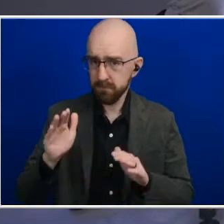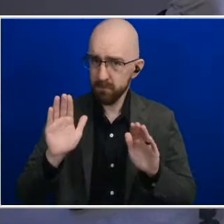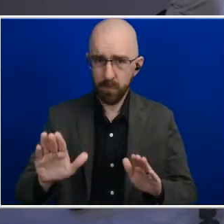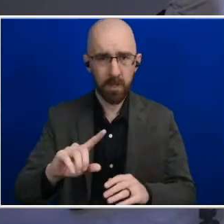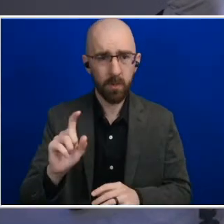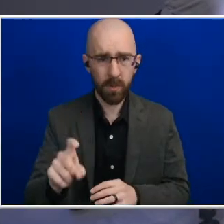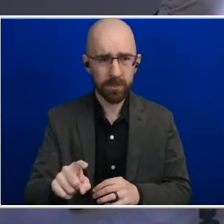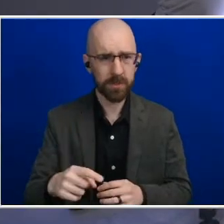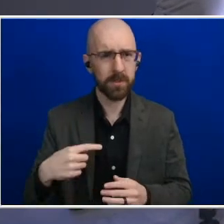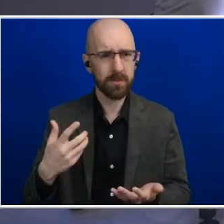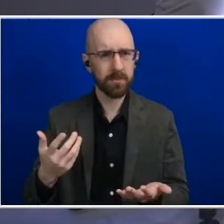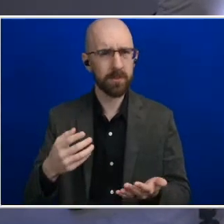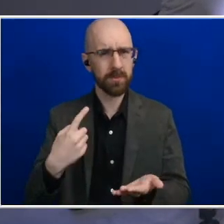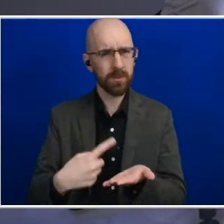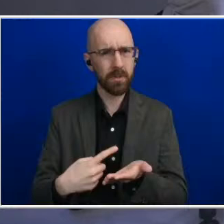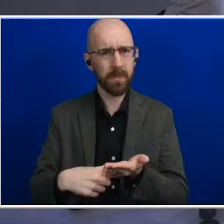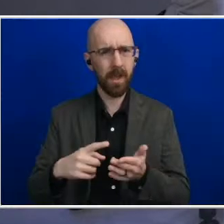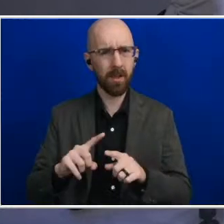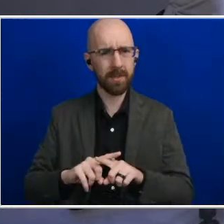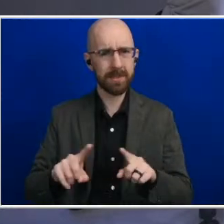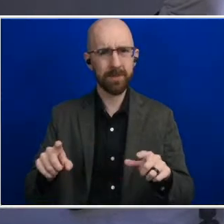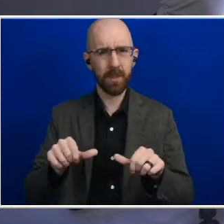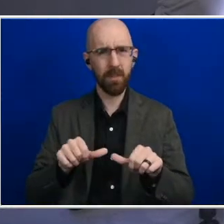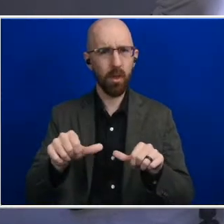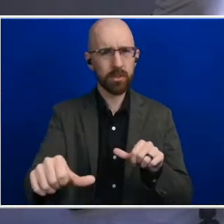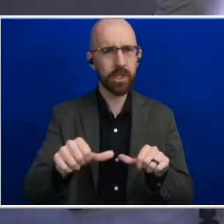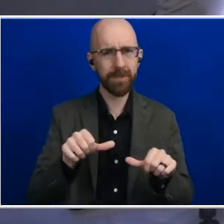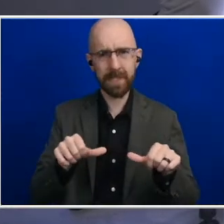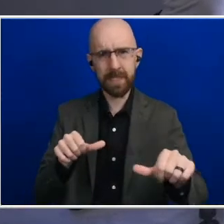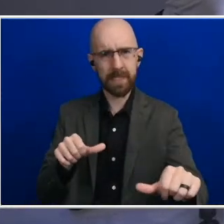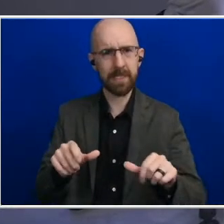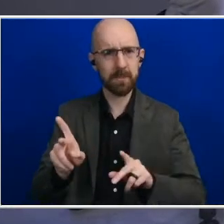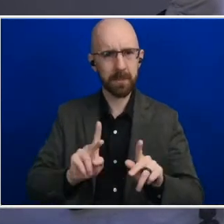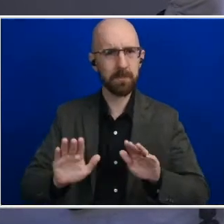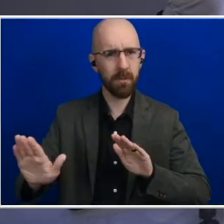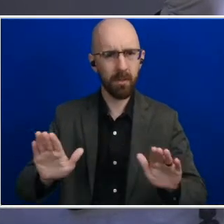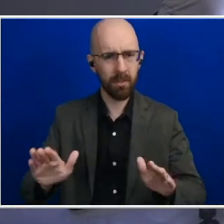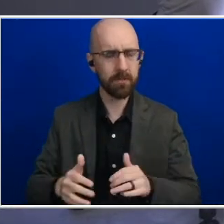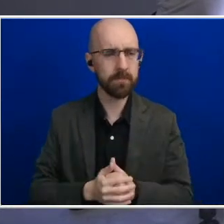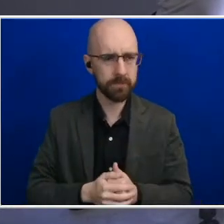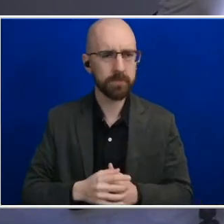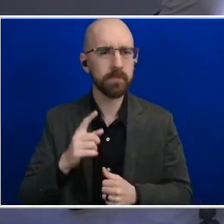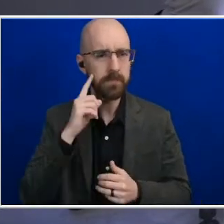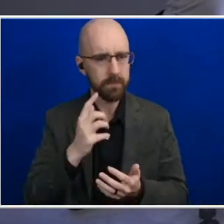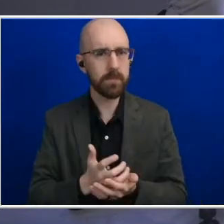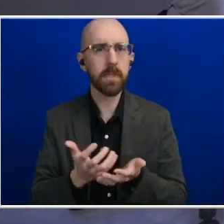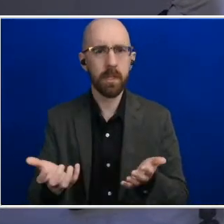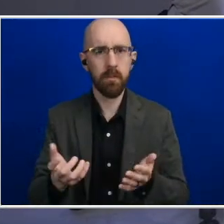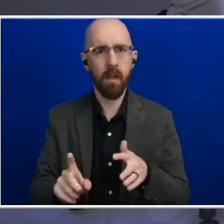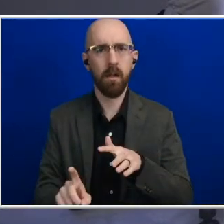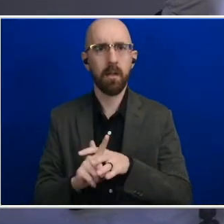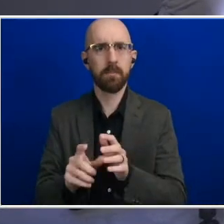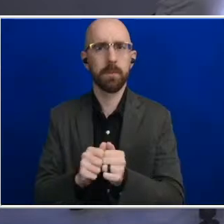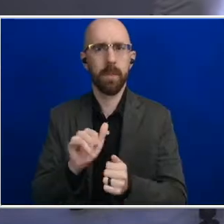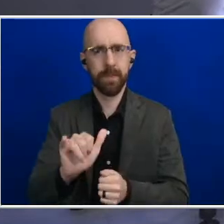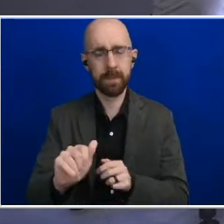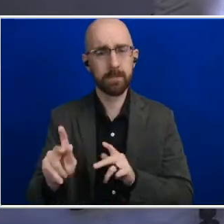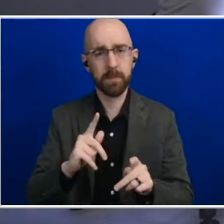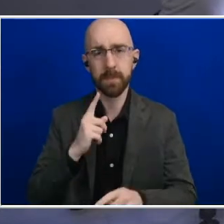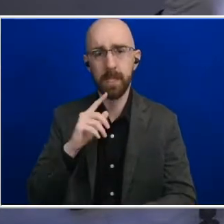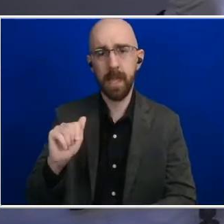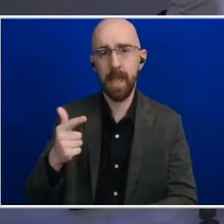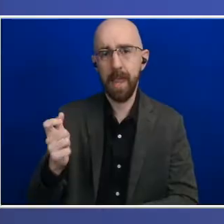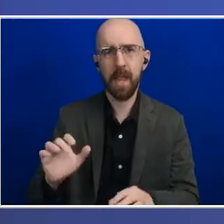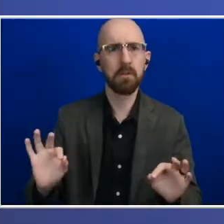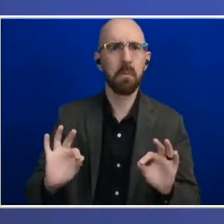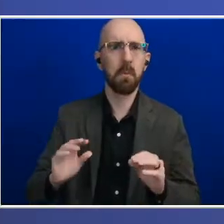the differing longevity of different people. Who's going here? Yeah. Well, I think there's a lot that comes to this. People say age is just a number, which is not